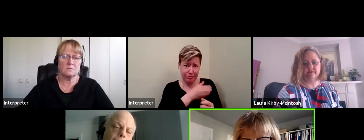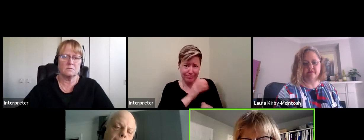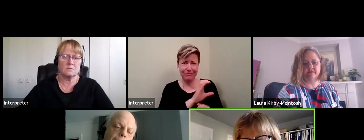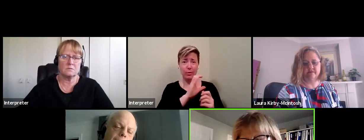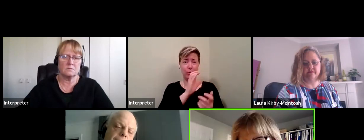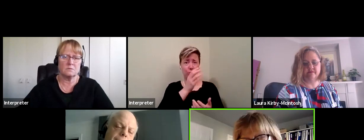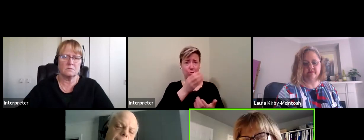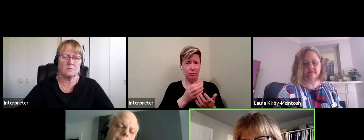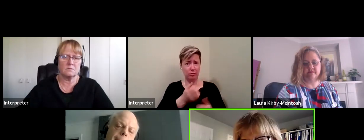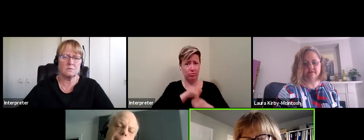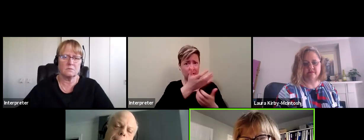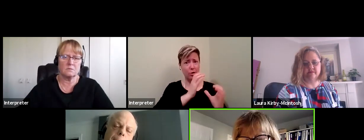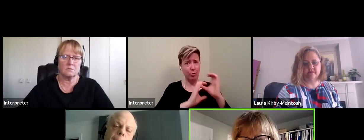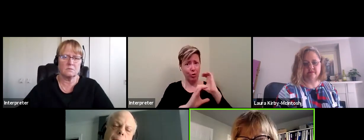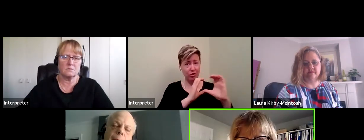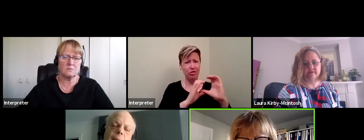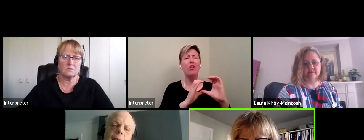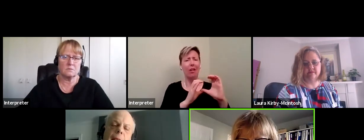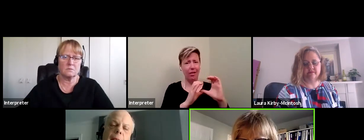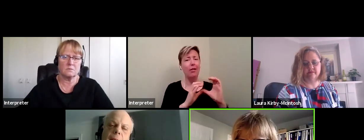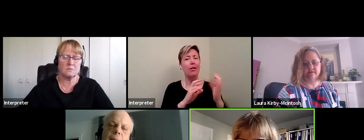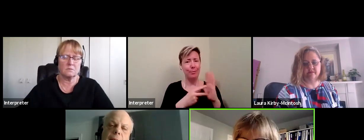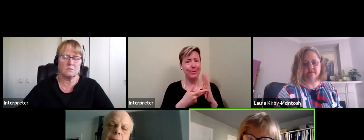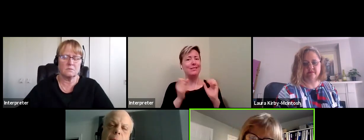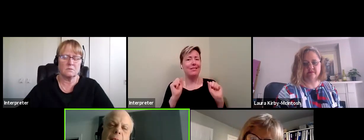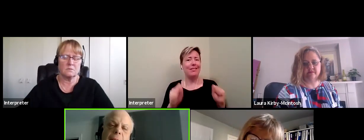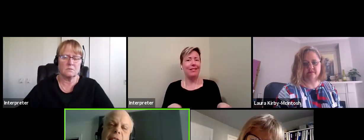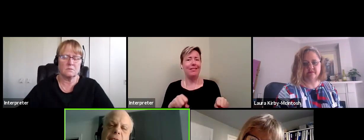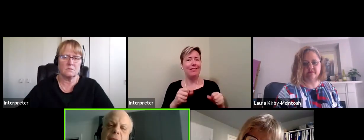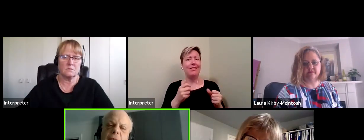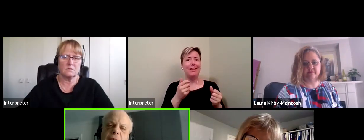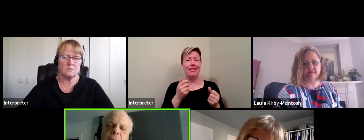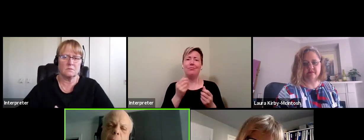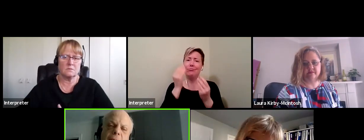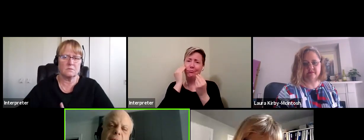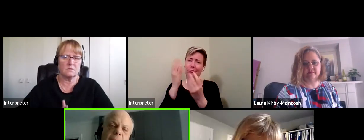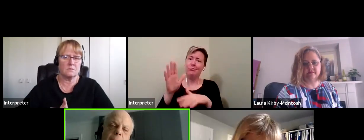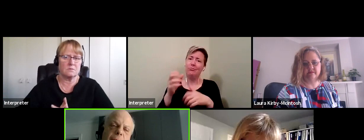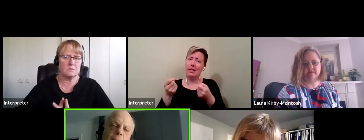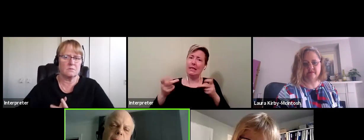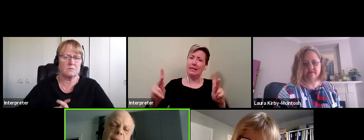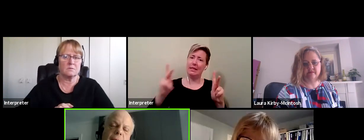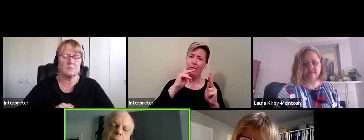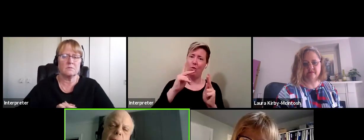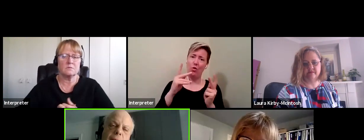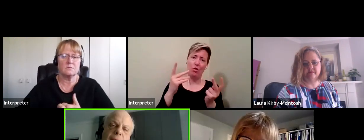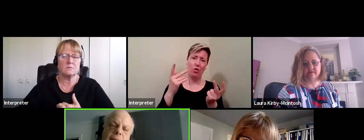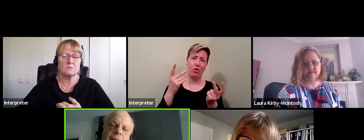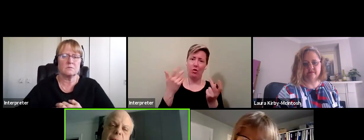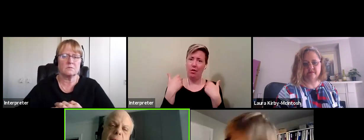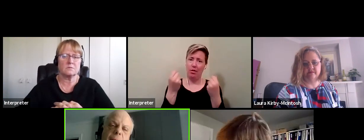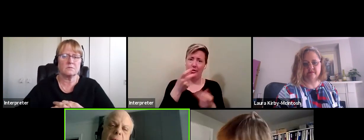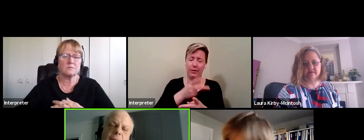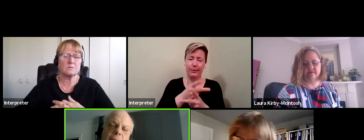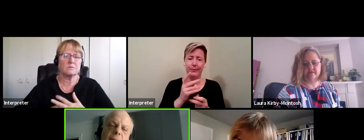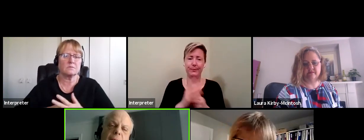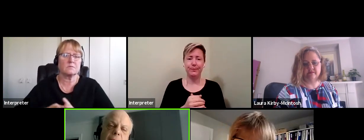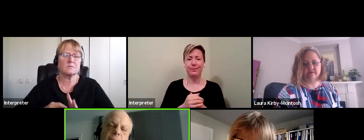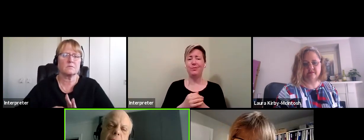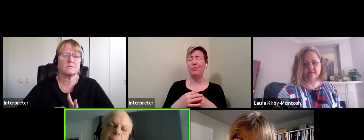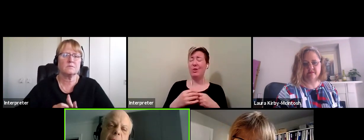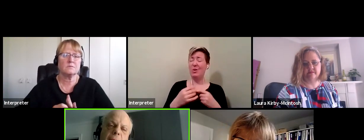of healthcare, and that includes giving informed consent. So we have that stereotype pervading before we get COVID. How does it play out